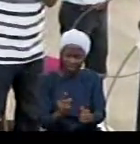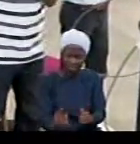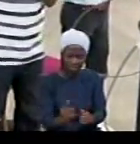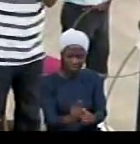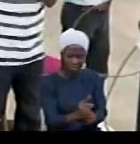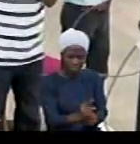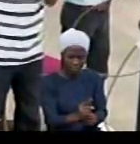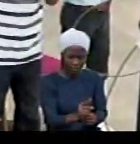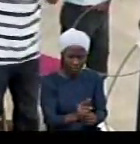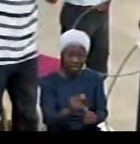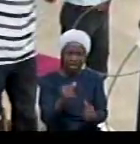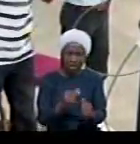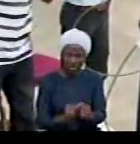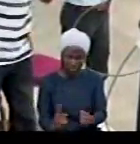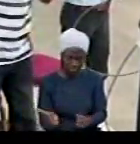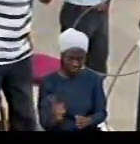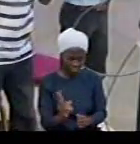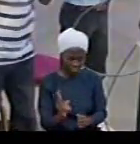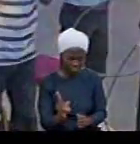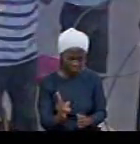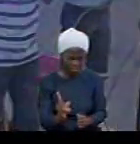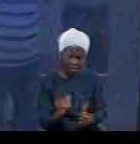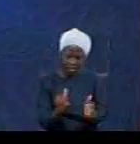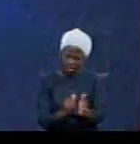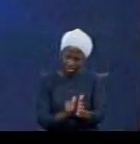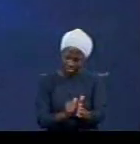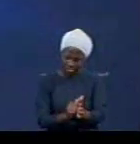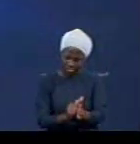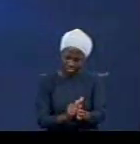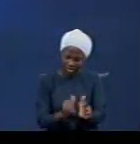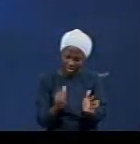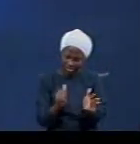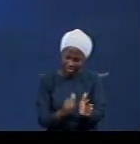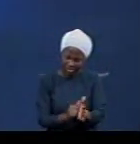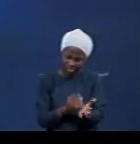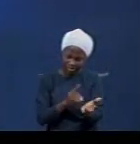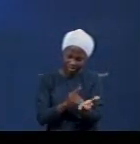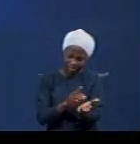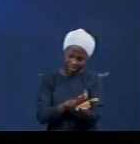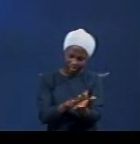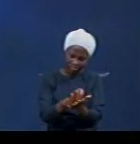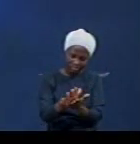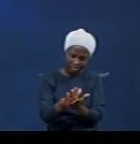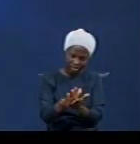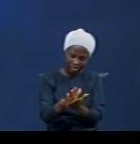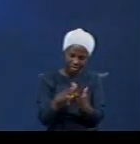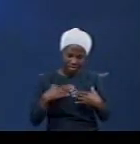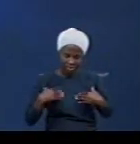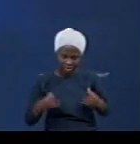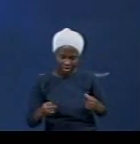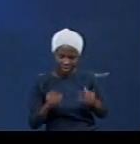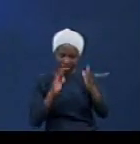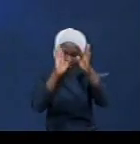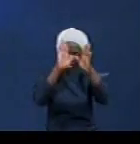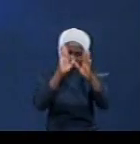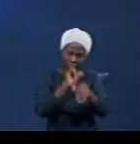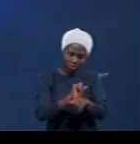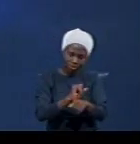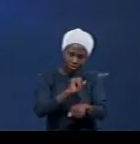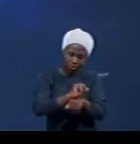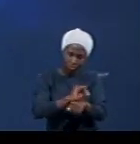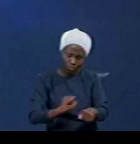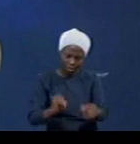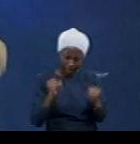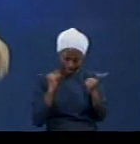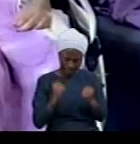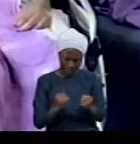Everyone, everywhere, that divine healing, miracle working power